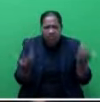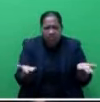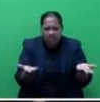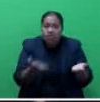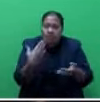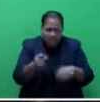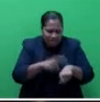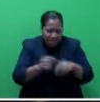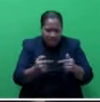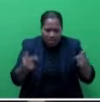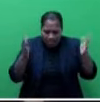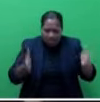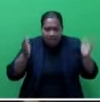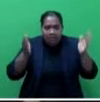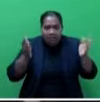timeline.